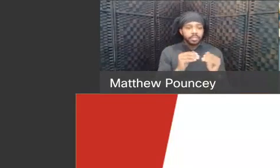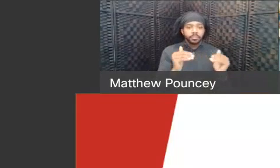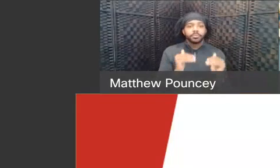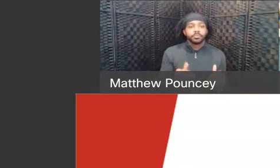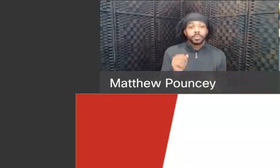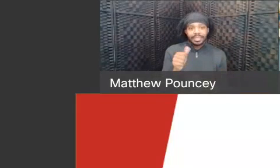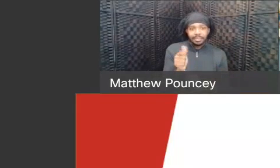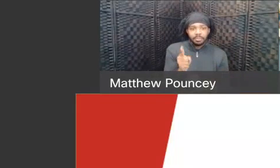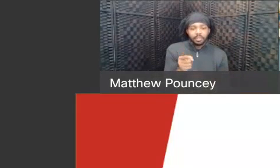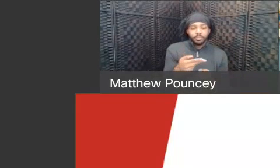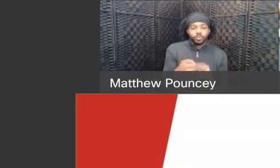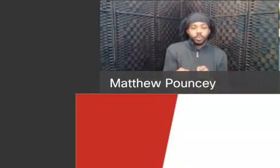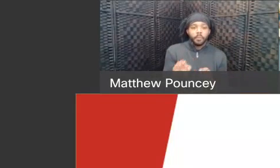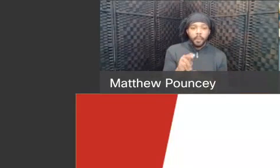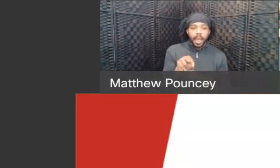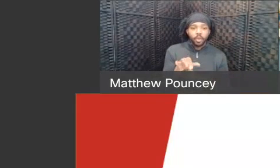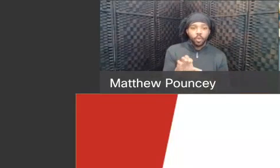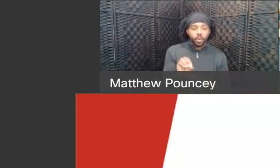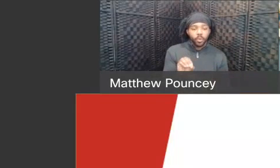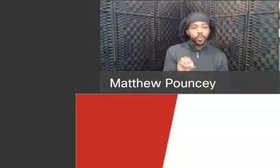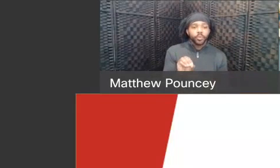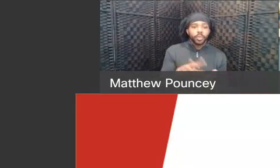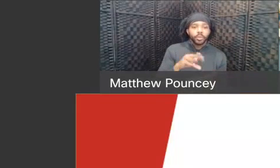micro-learning sessions.